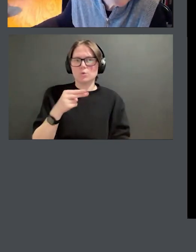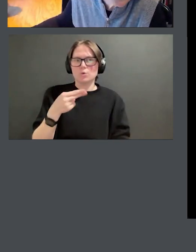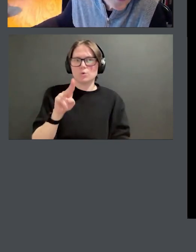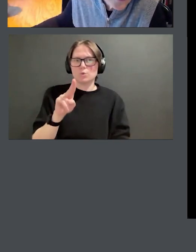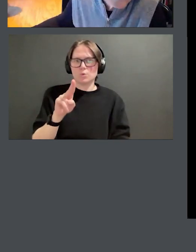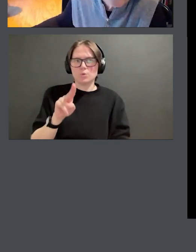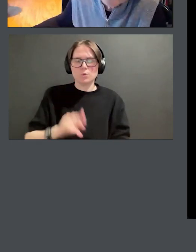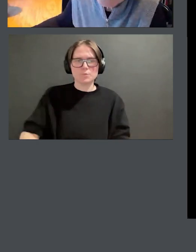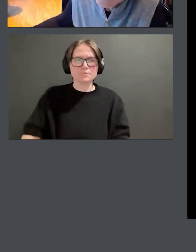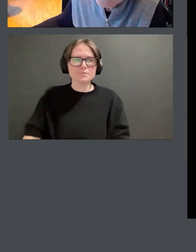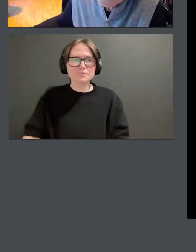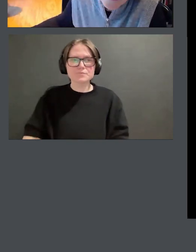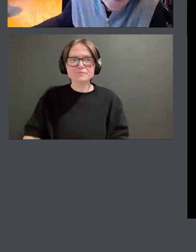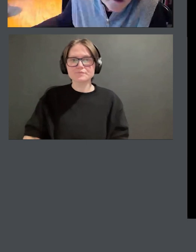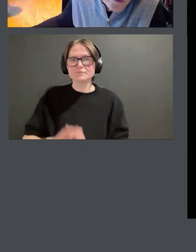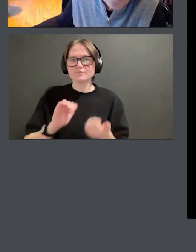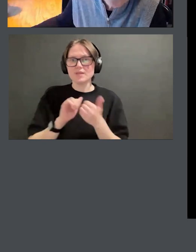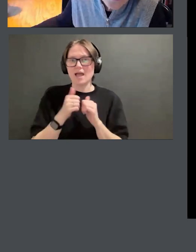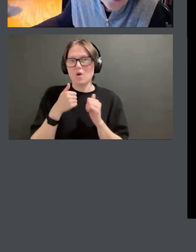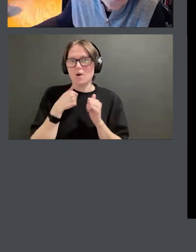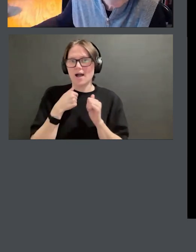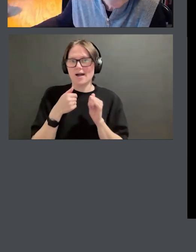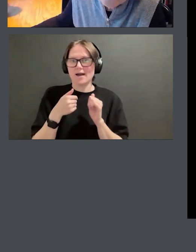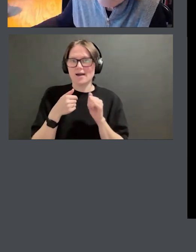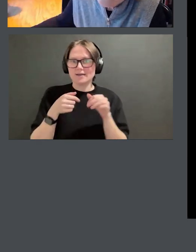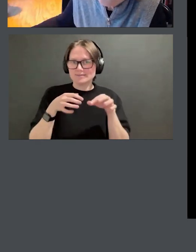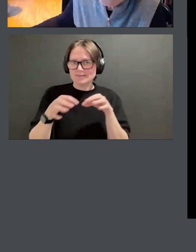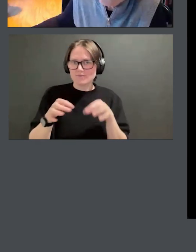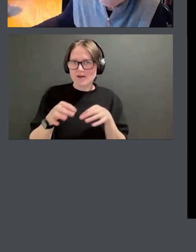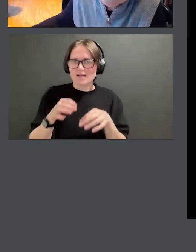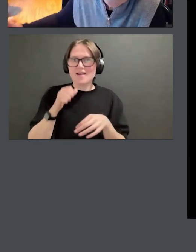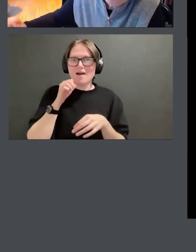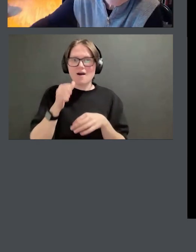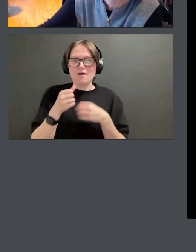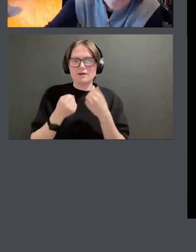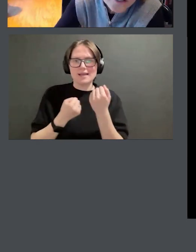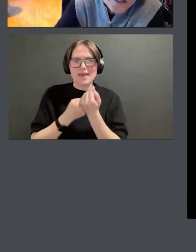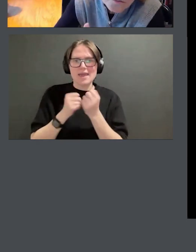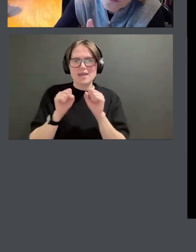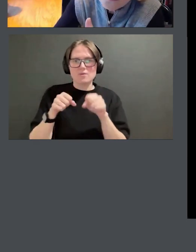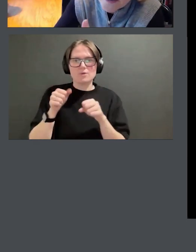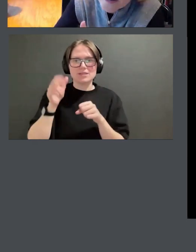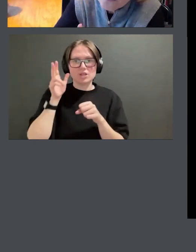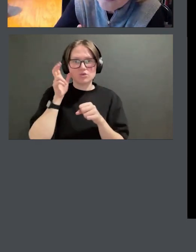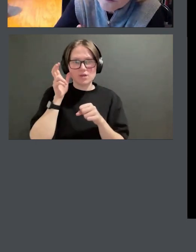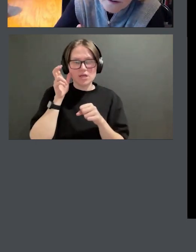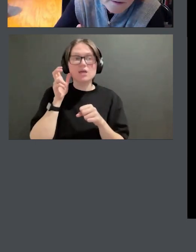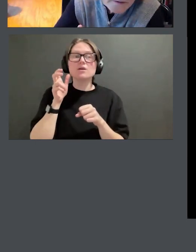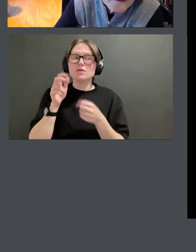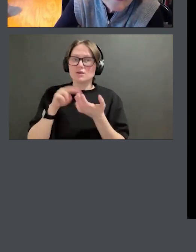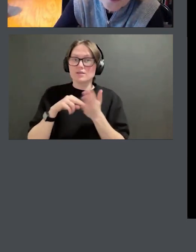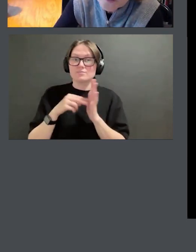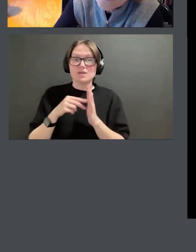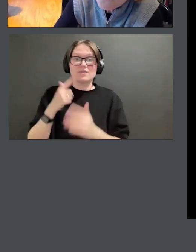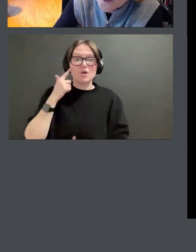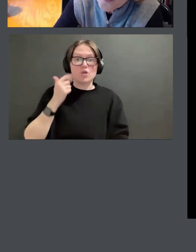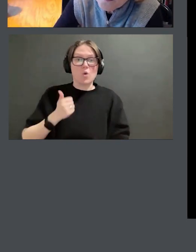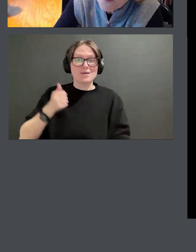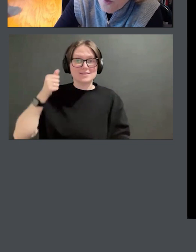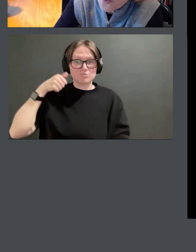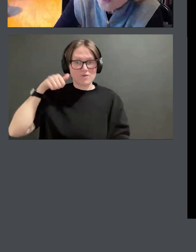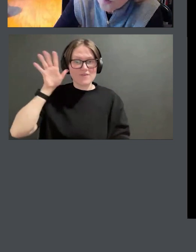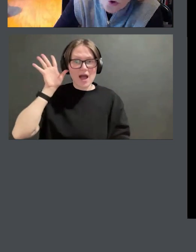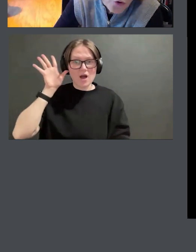I define an unaidable hearing in an ear is that the loss is profound. There is